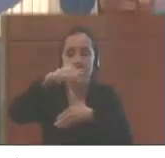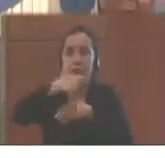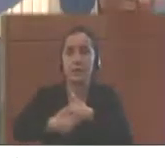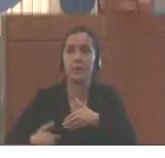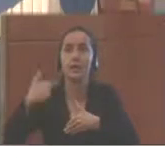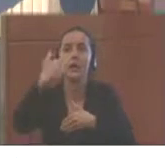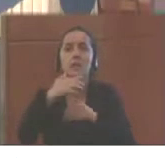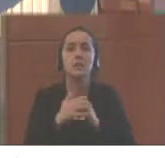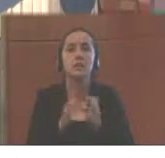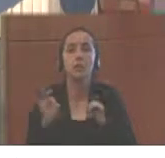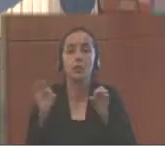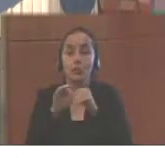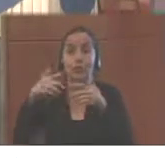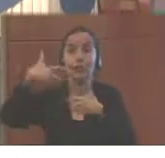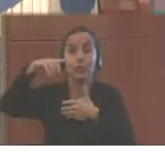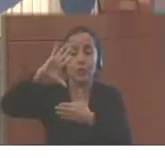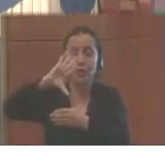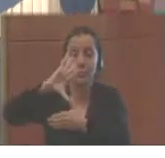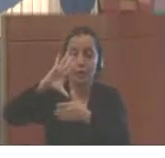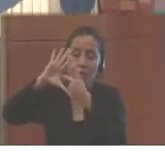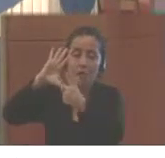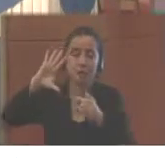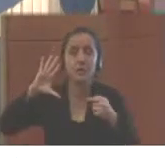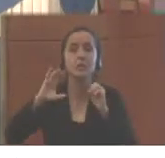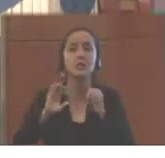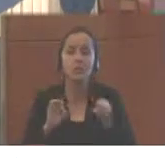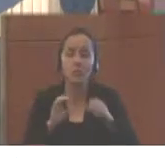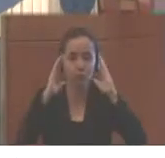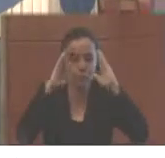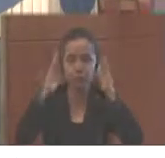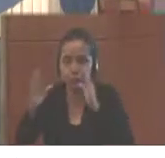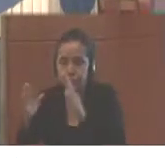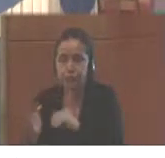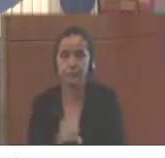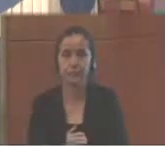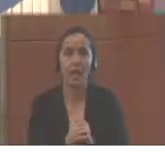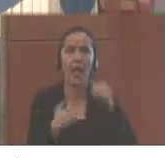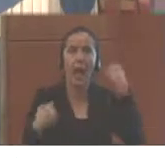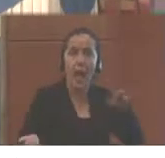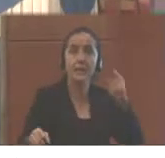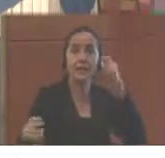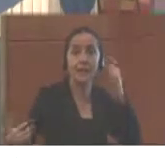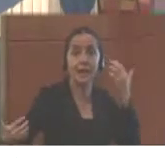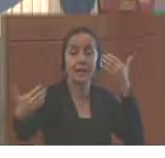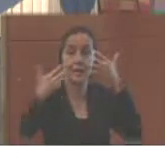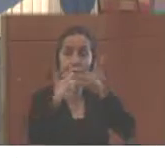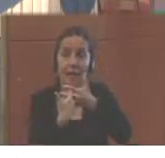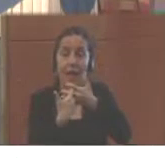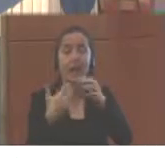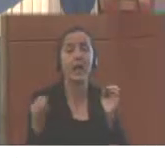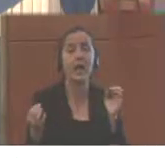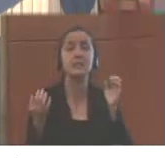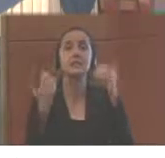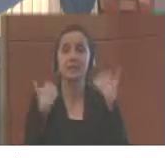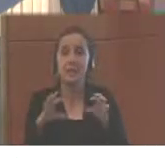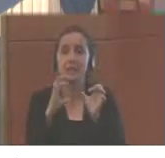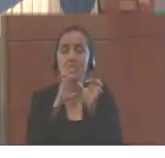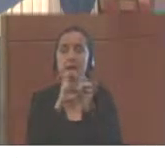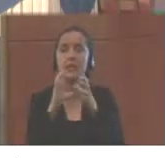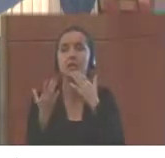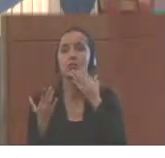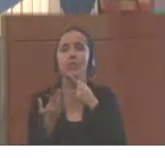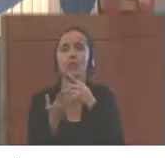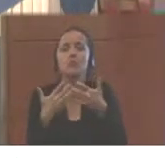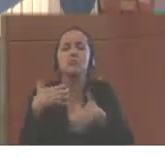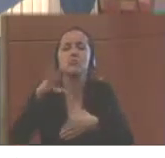Latin American region, where Central America is immersed. In the context of the Central American Alliance for Development,